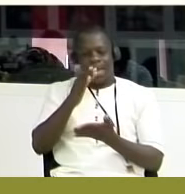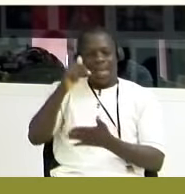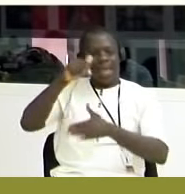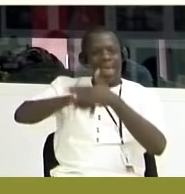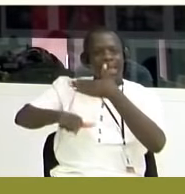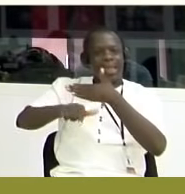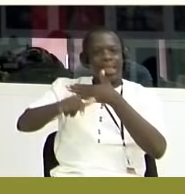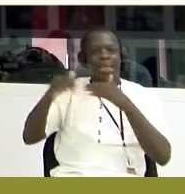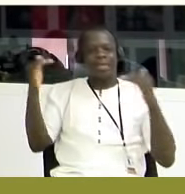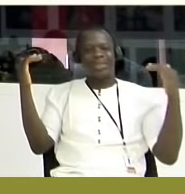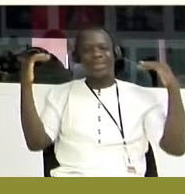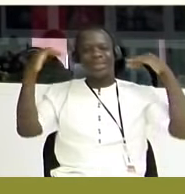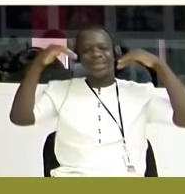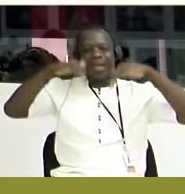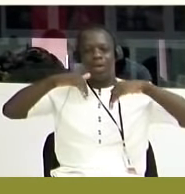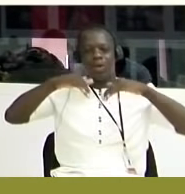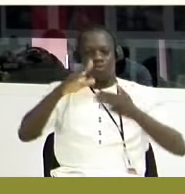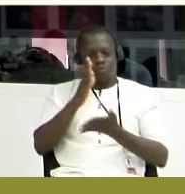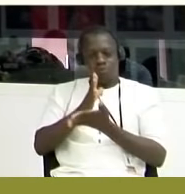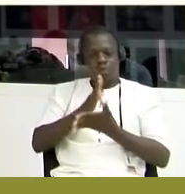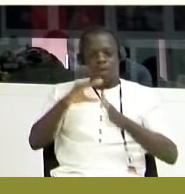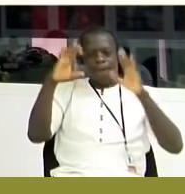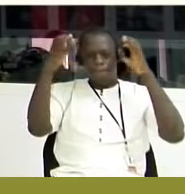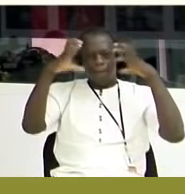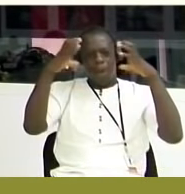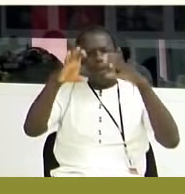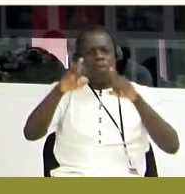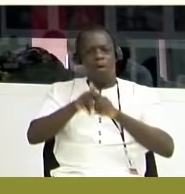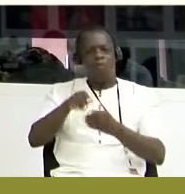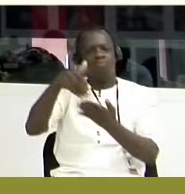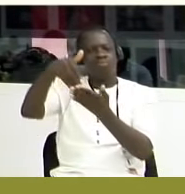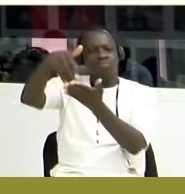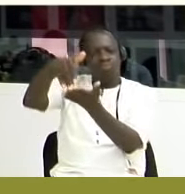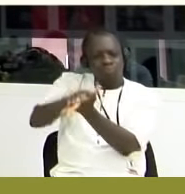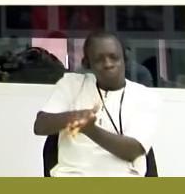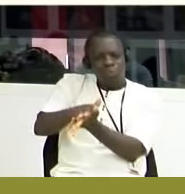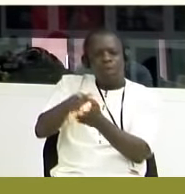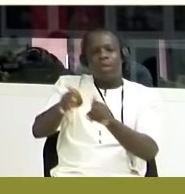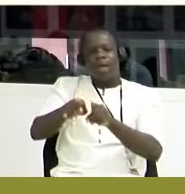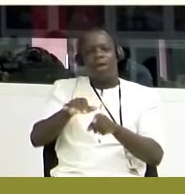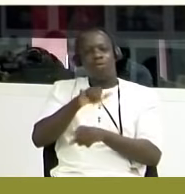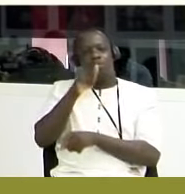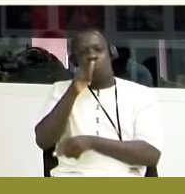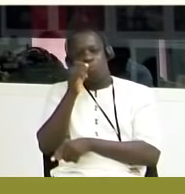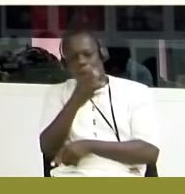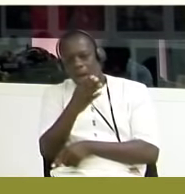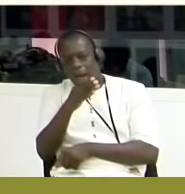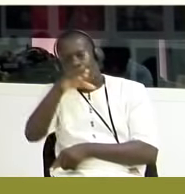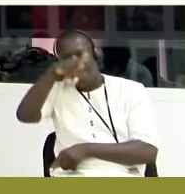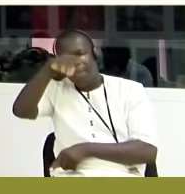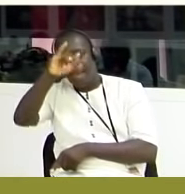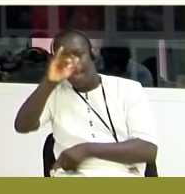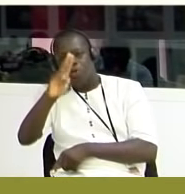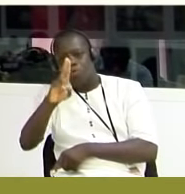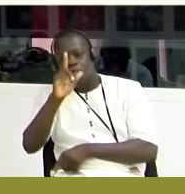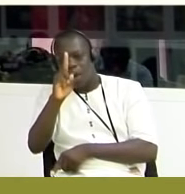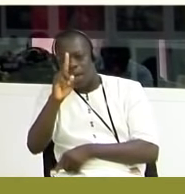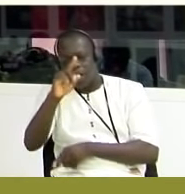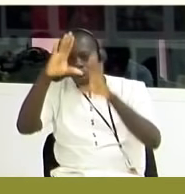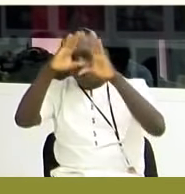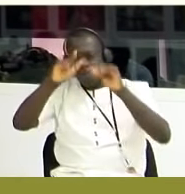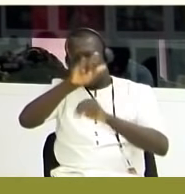an incident of rape was reported accusing one of the police intervention unit officers.